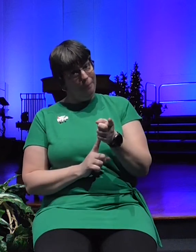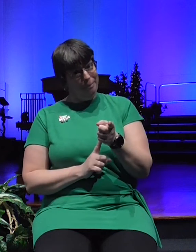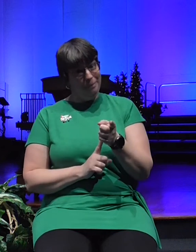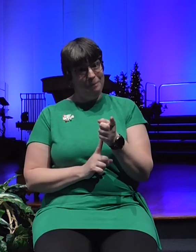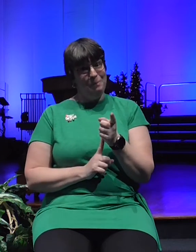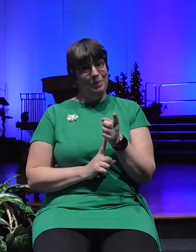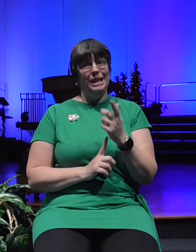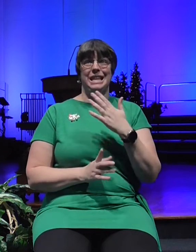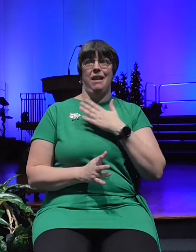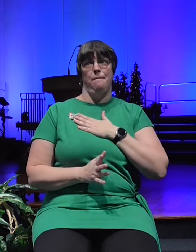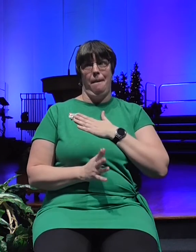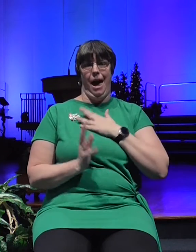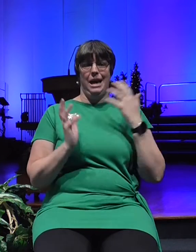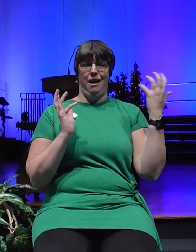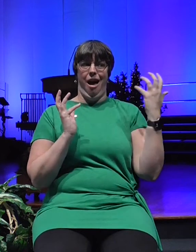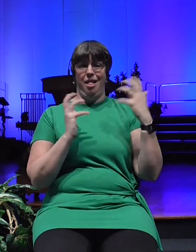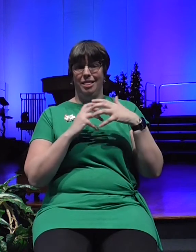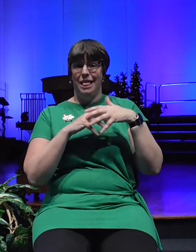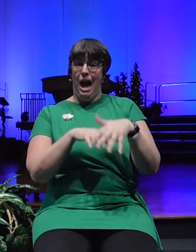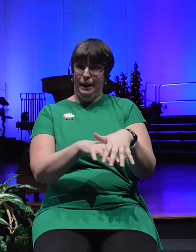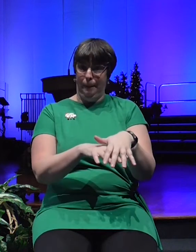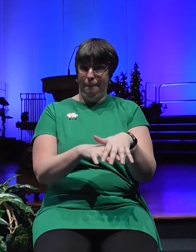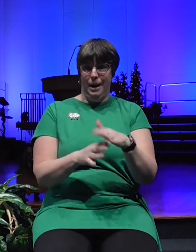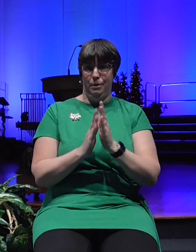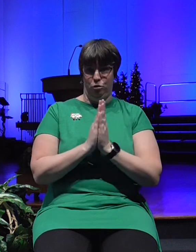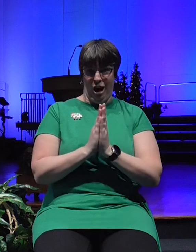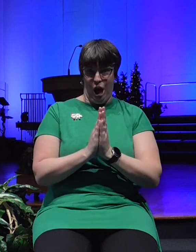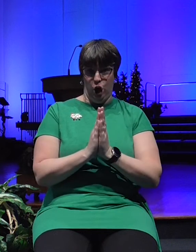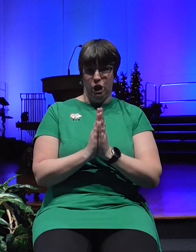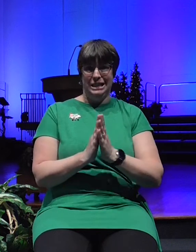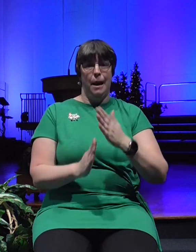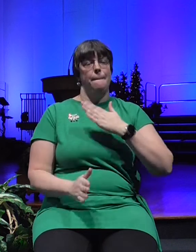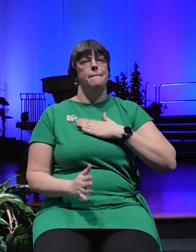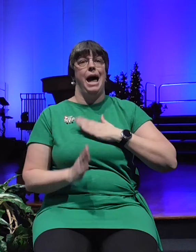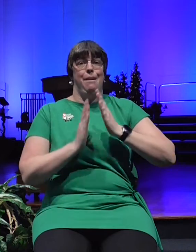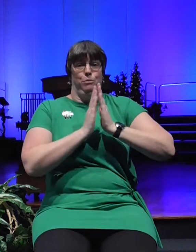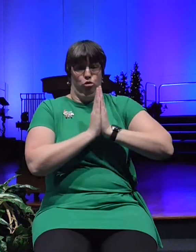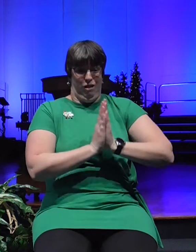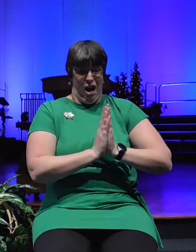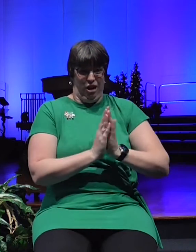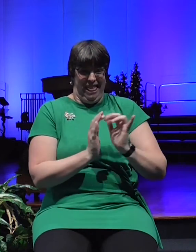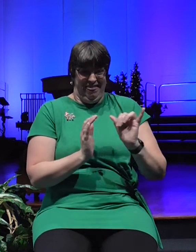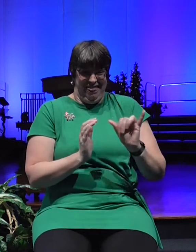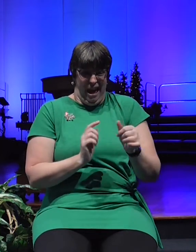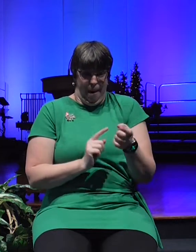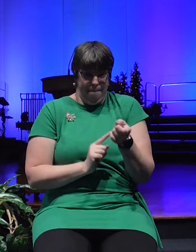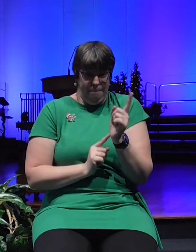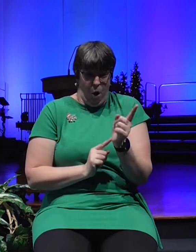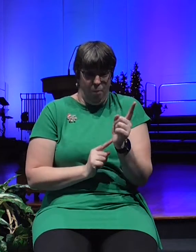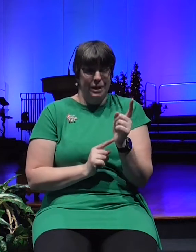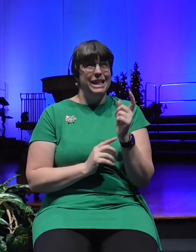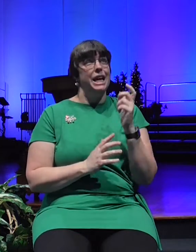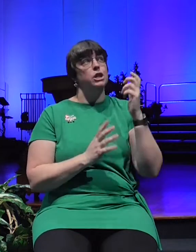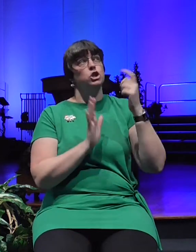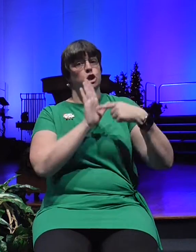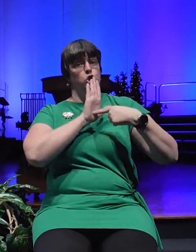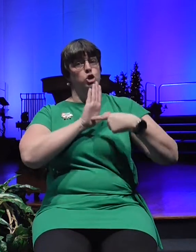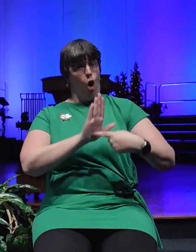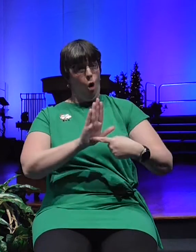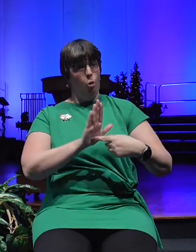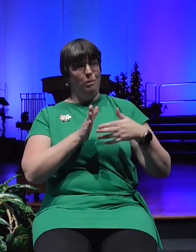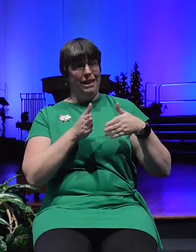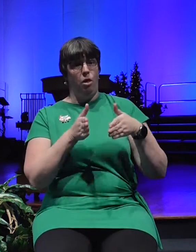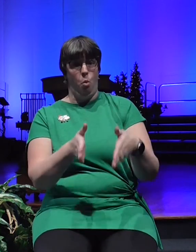in my aligned prayers, where my prayer in that moment has been, show me the way.